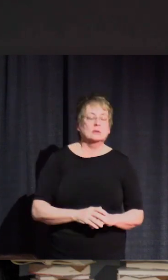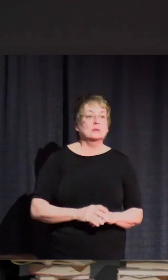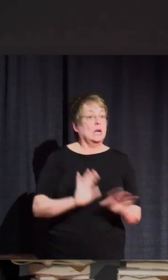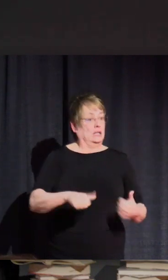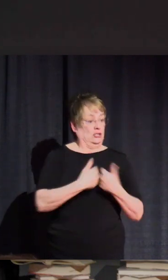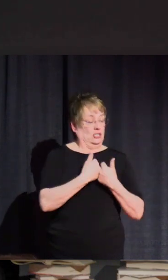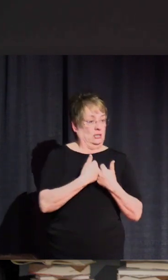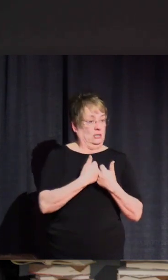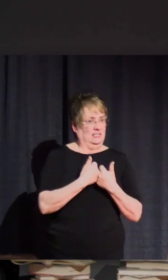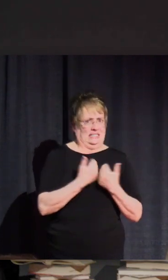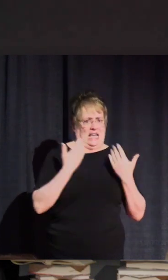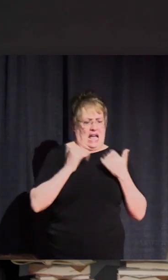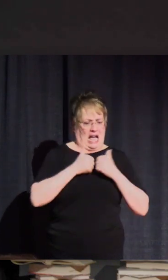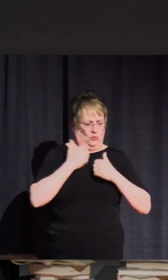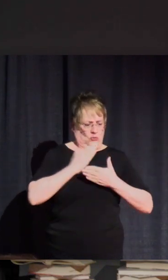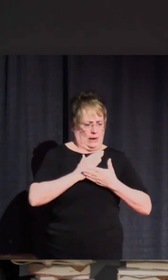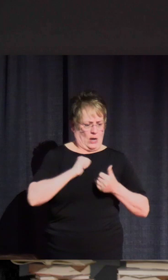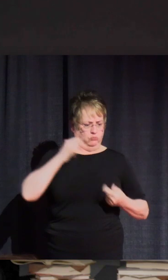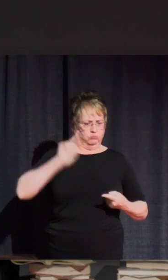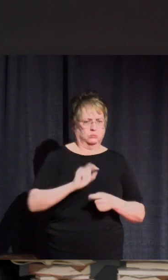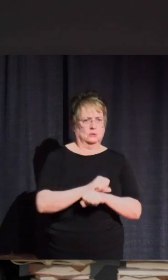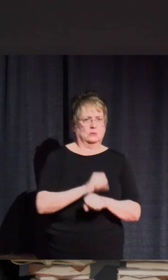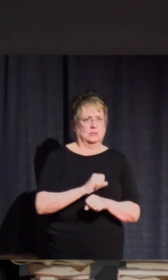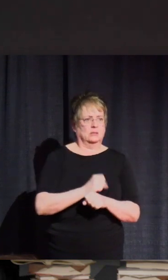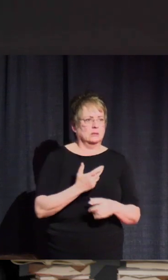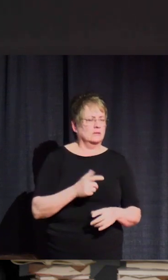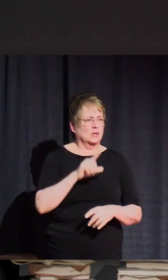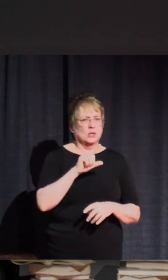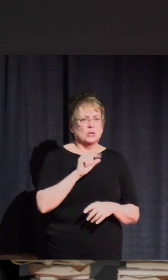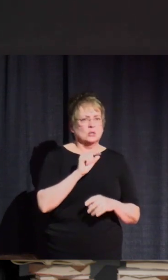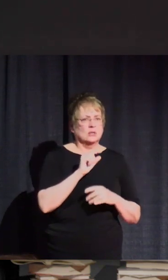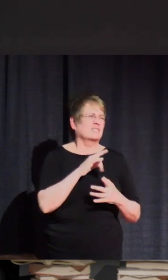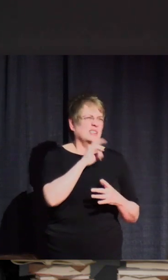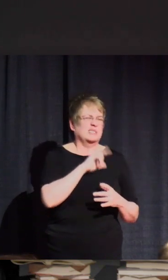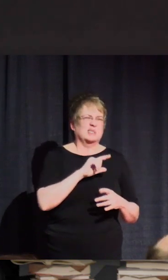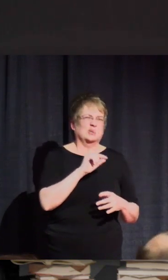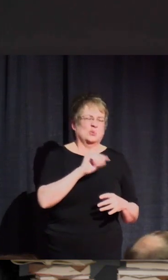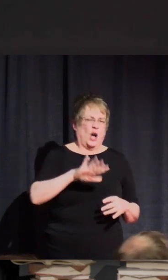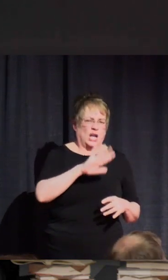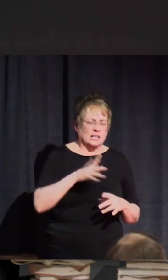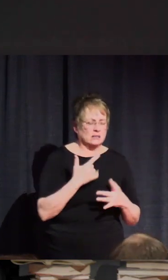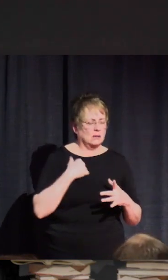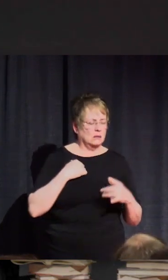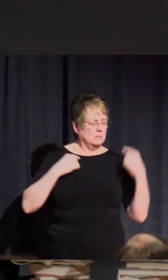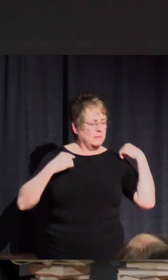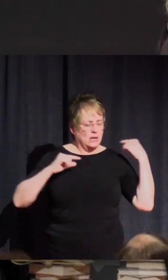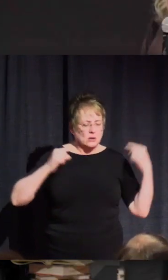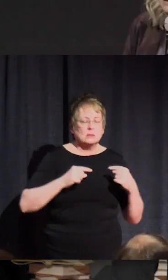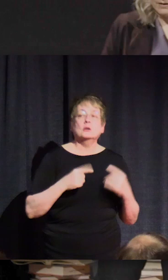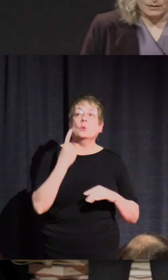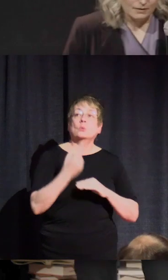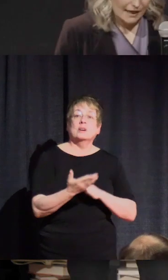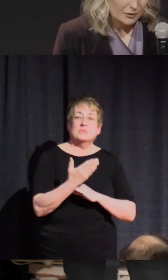challenge was I didn't know how to turn it off. In my 20s, I dealt with chronic back pain. And I remember one morning, I was leaned over the edge of